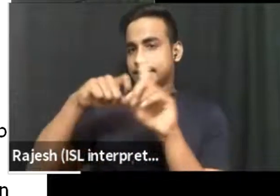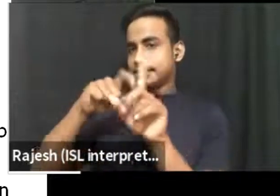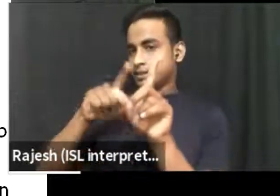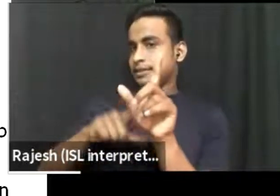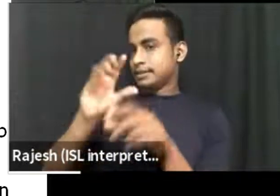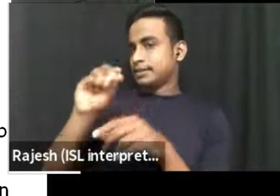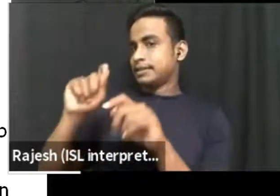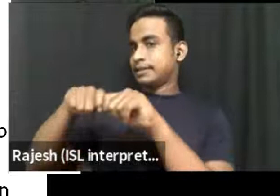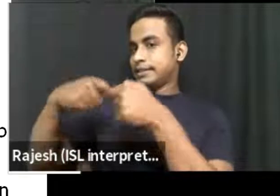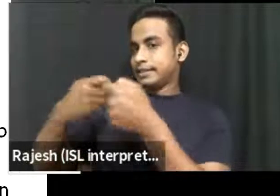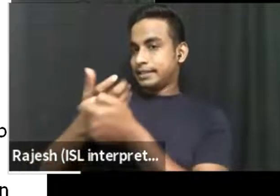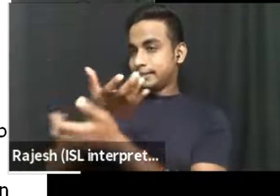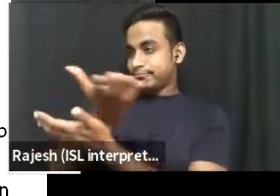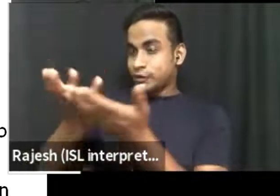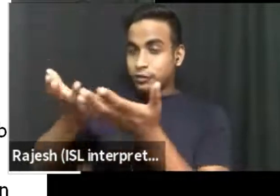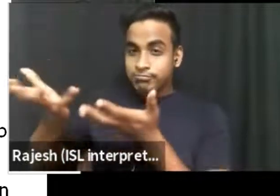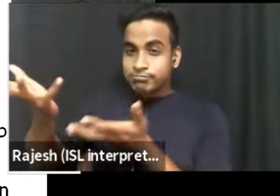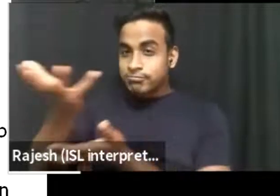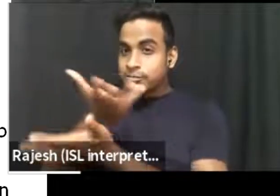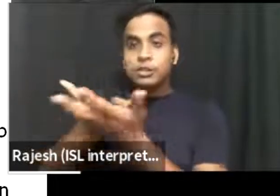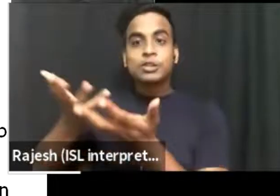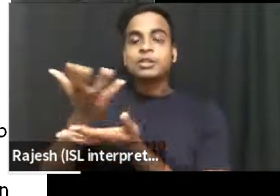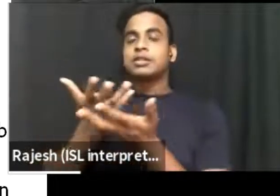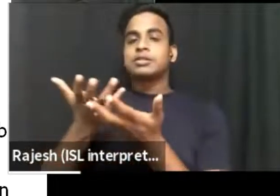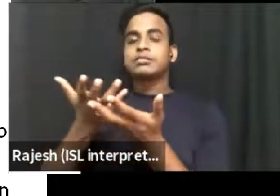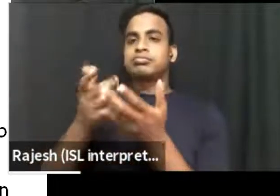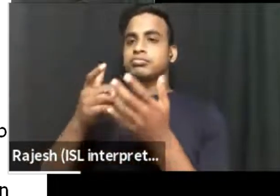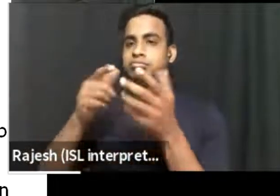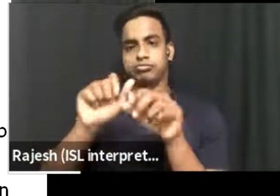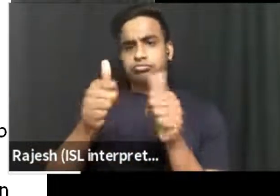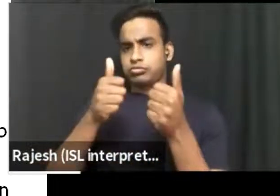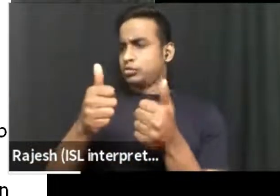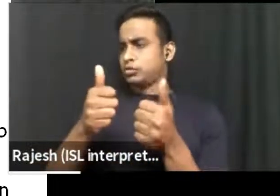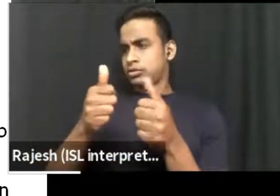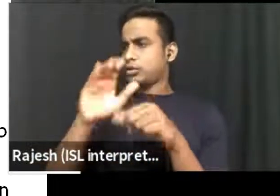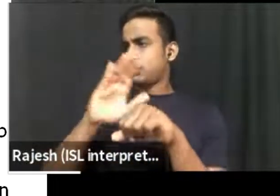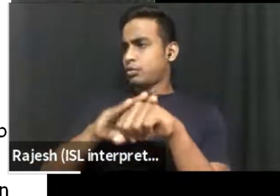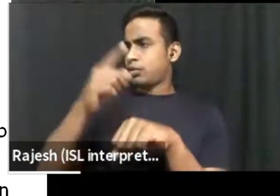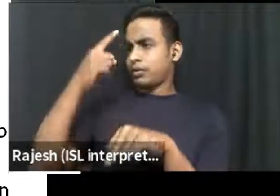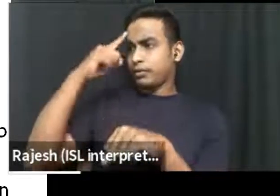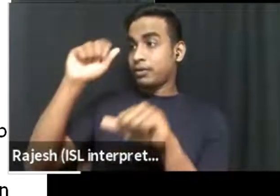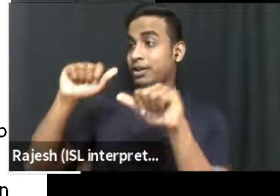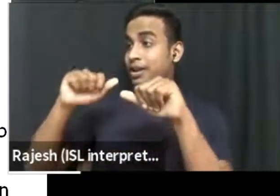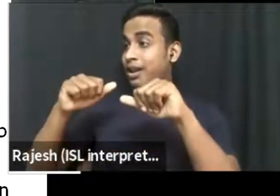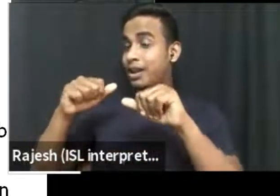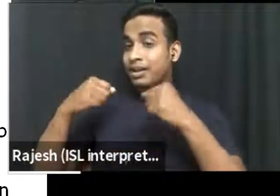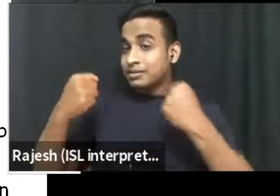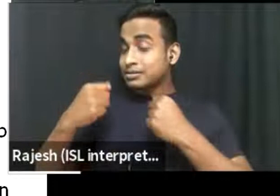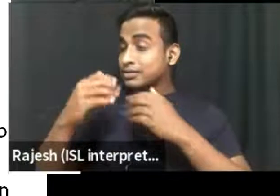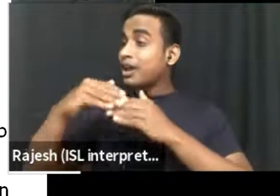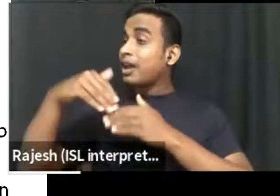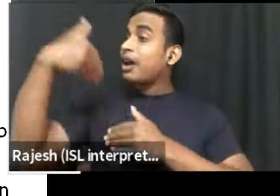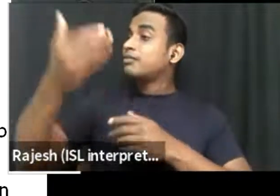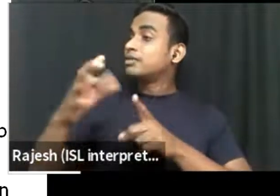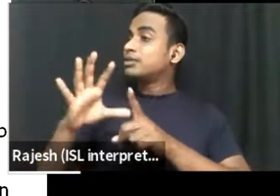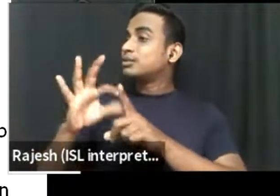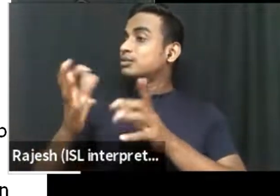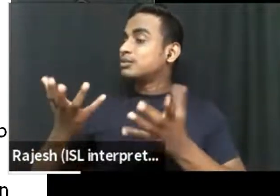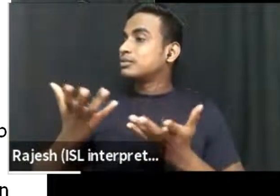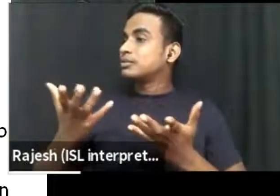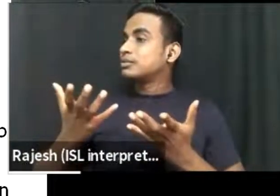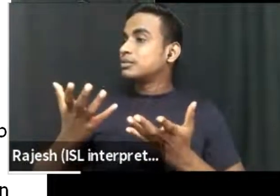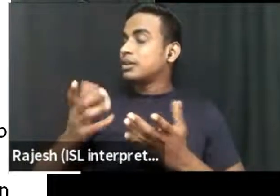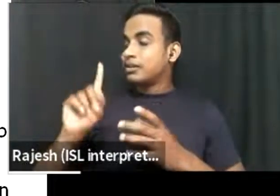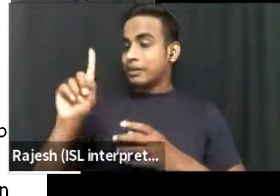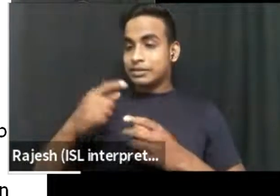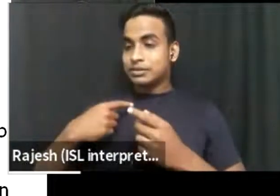so what is it that we want beyond this call for action, and what is our position as far as this call for action?